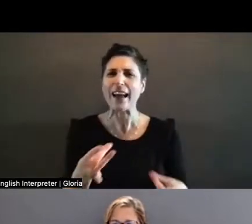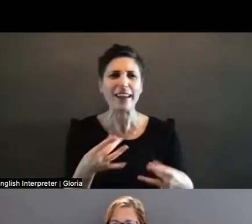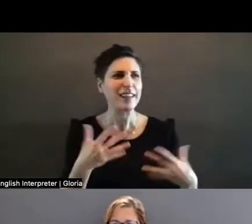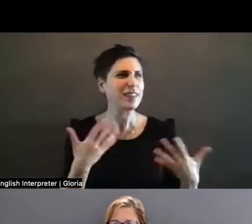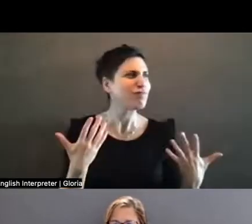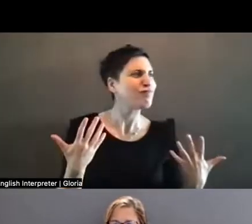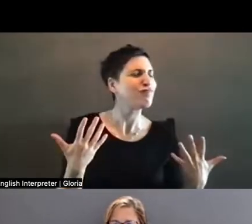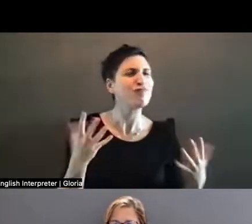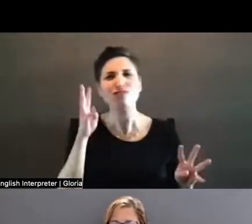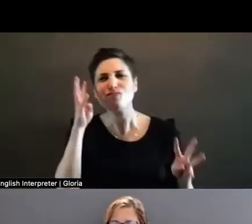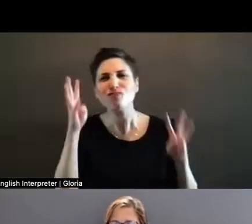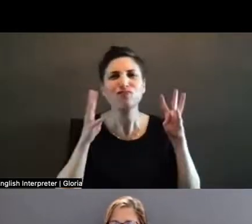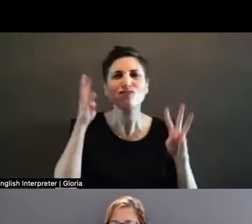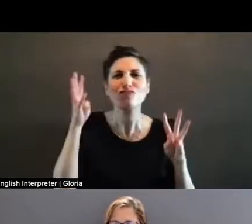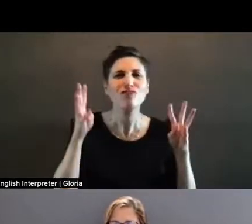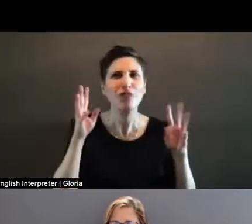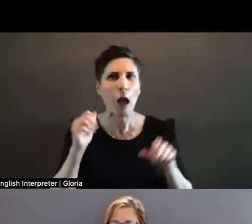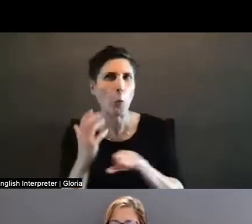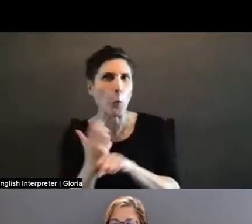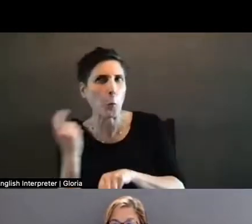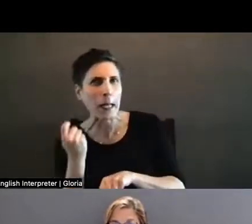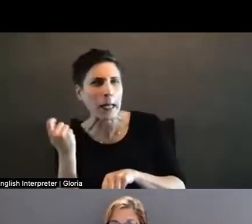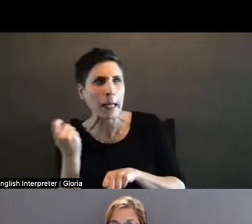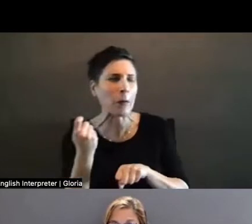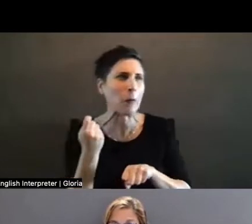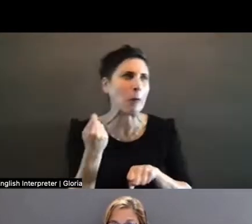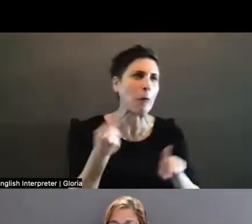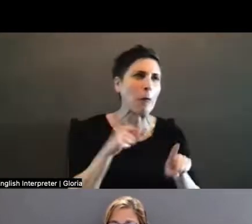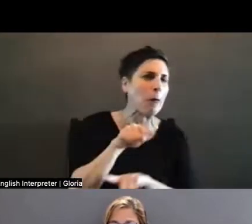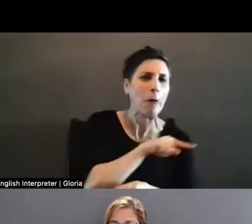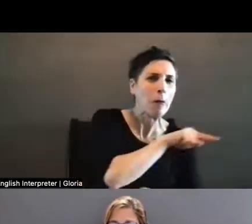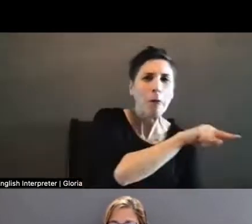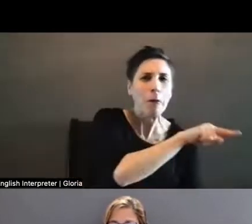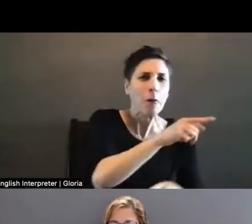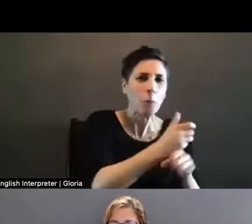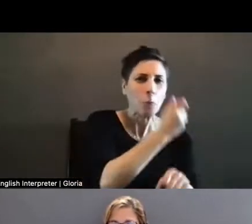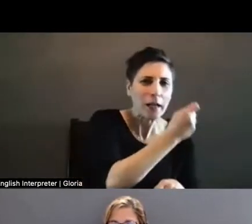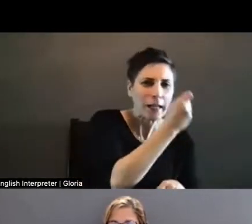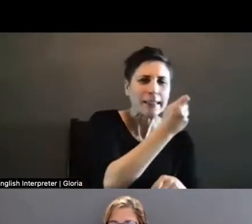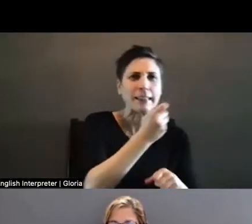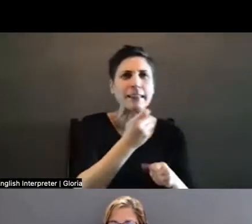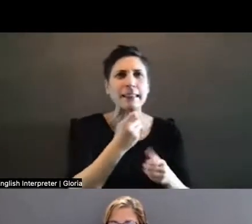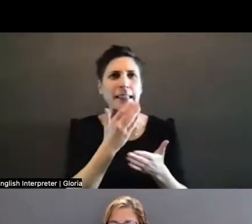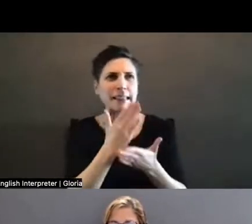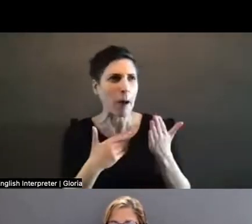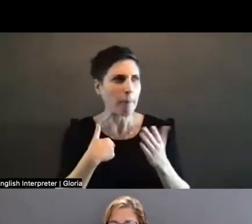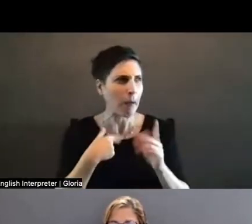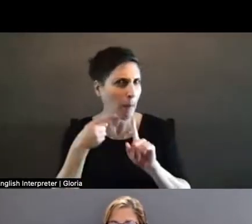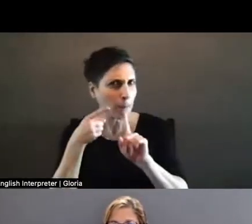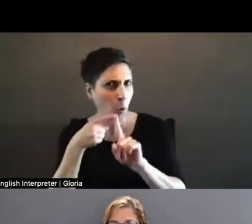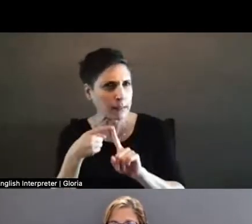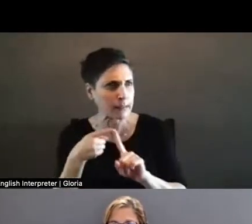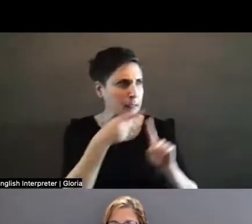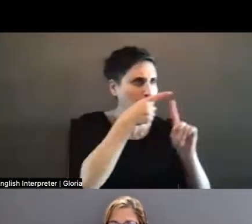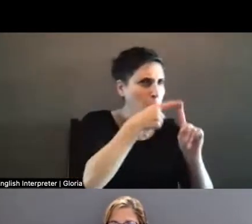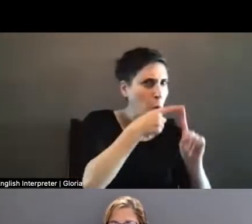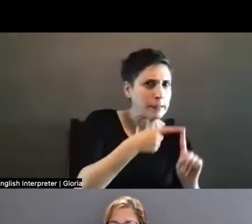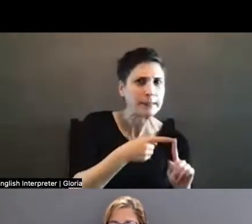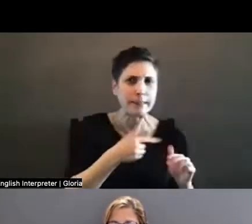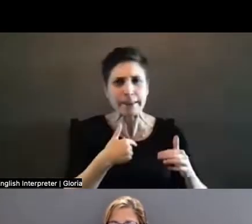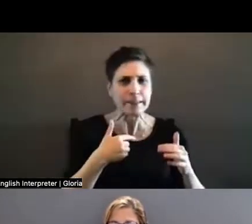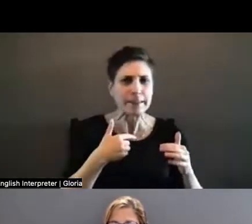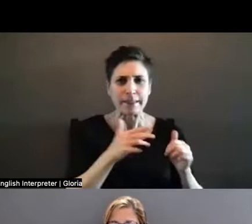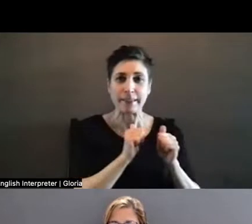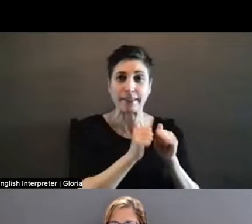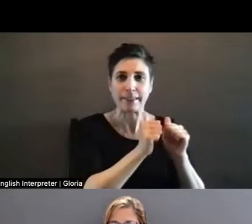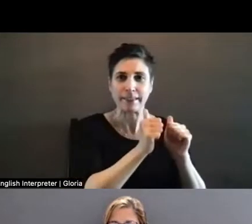you different ways of winning. And others are more driven by scoring points and leveling up. Once you know